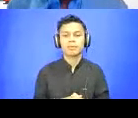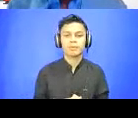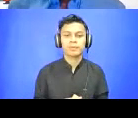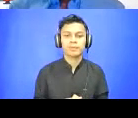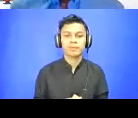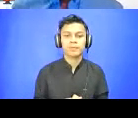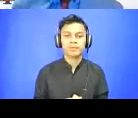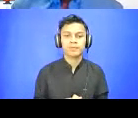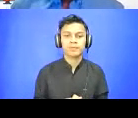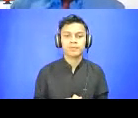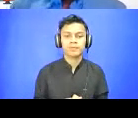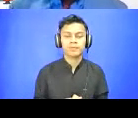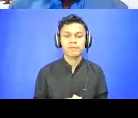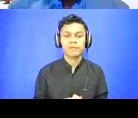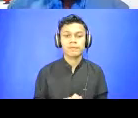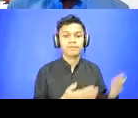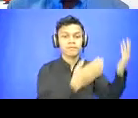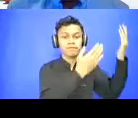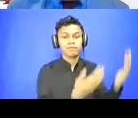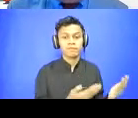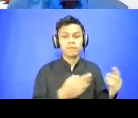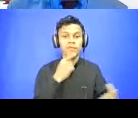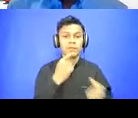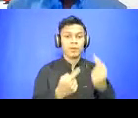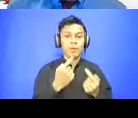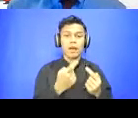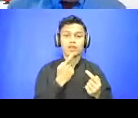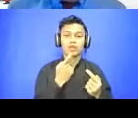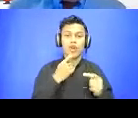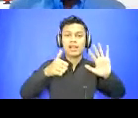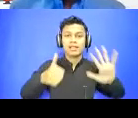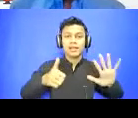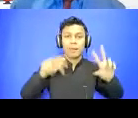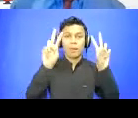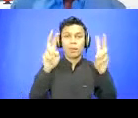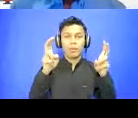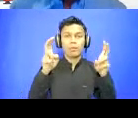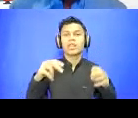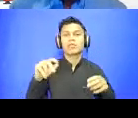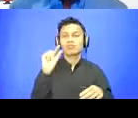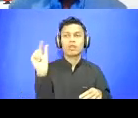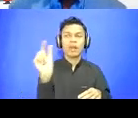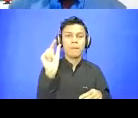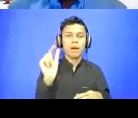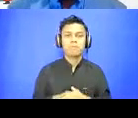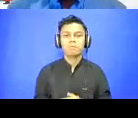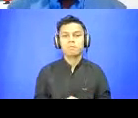major topics. The documents are somewhat different, but all of